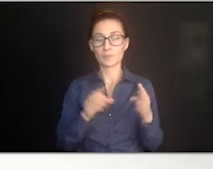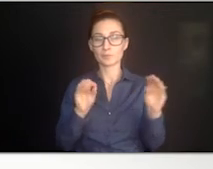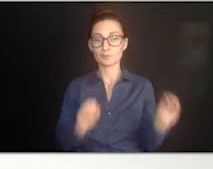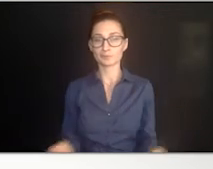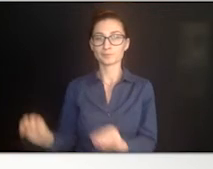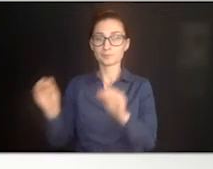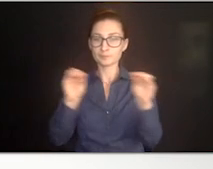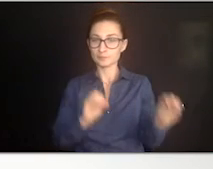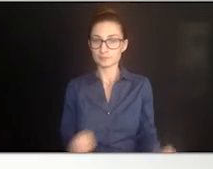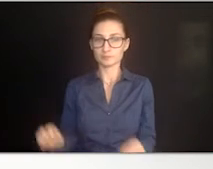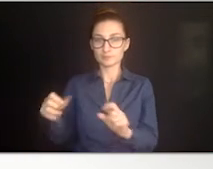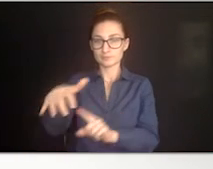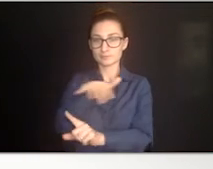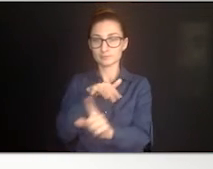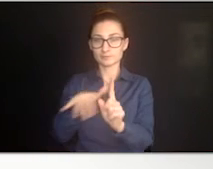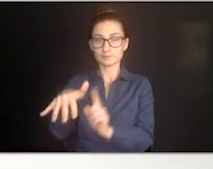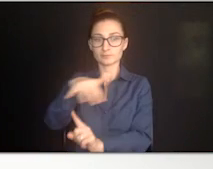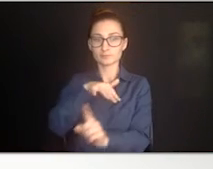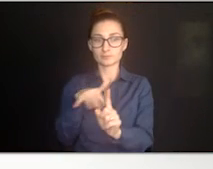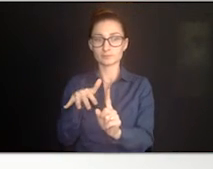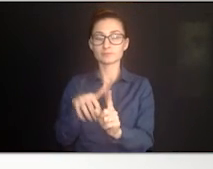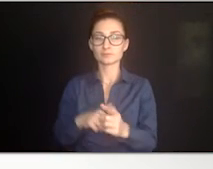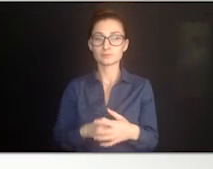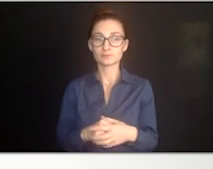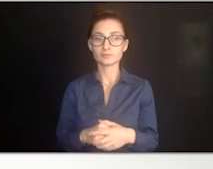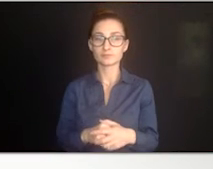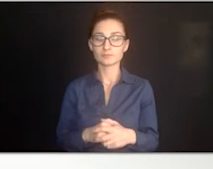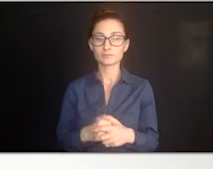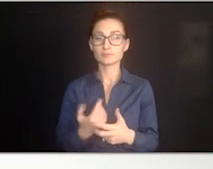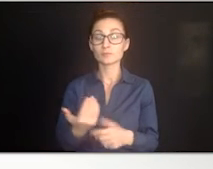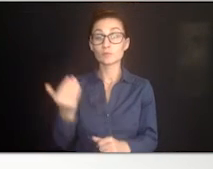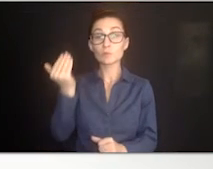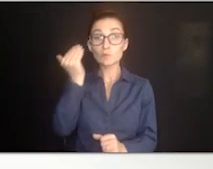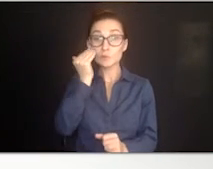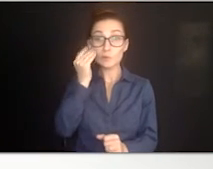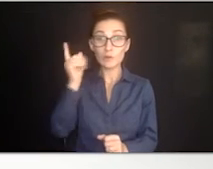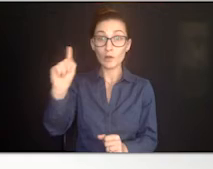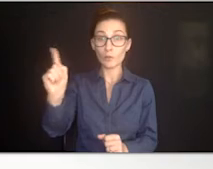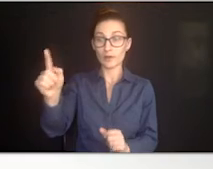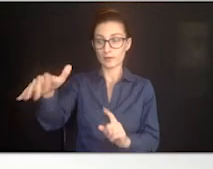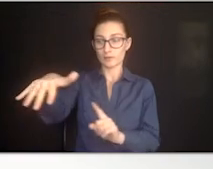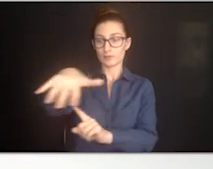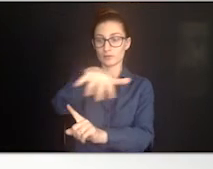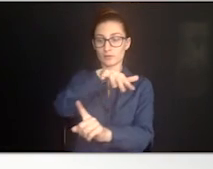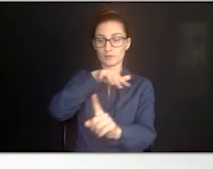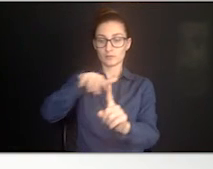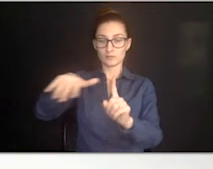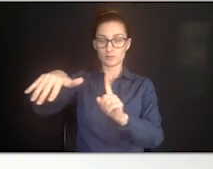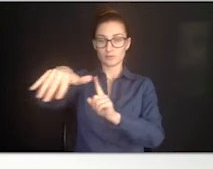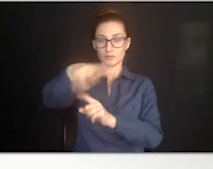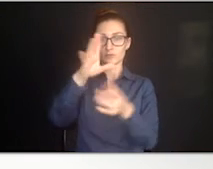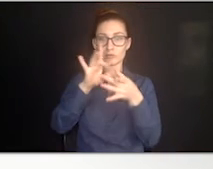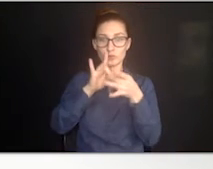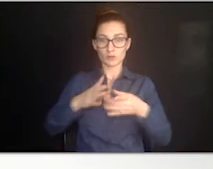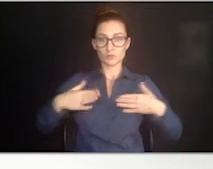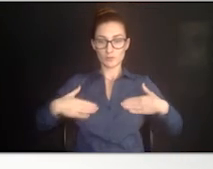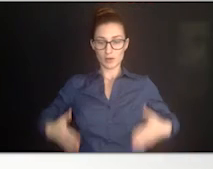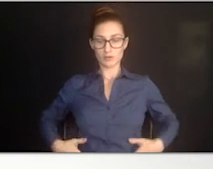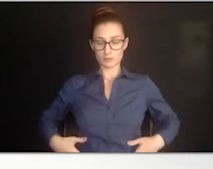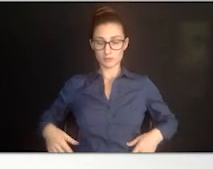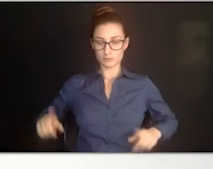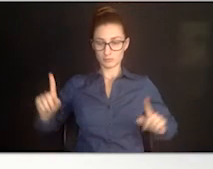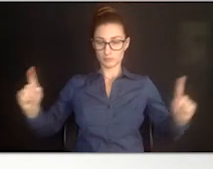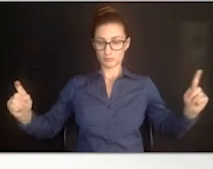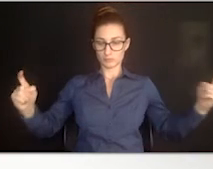Orientation and mobility. That is knowing where children are in space in relation to their